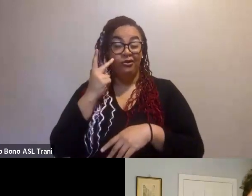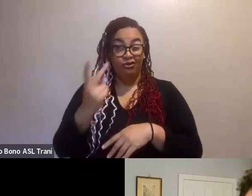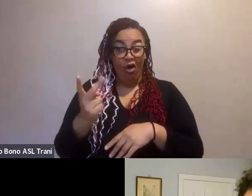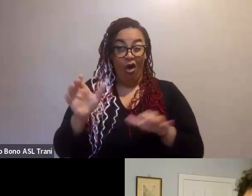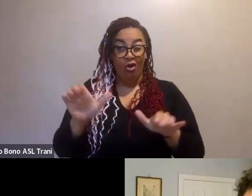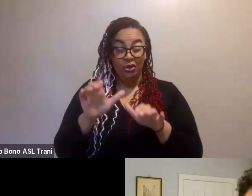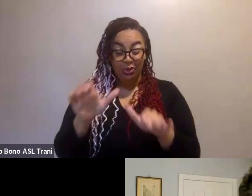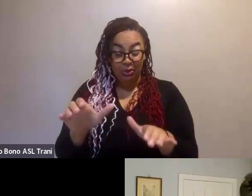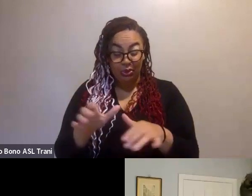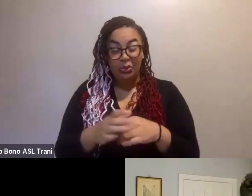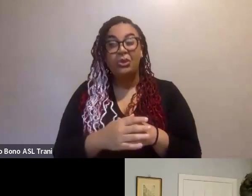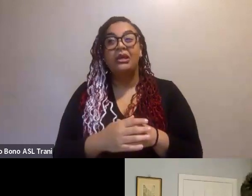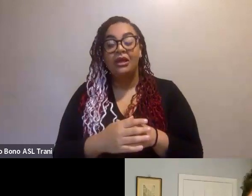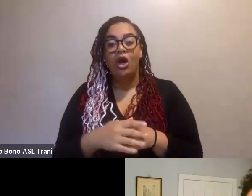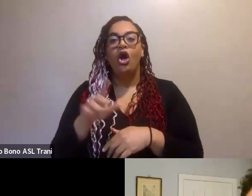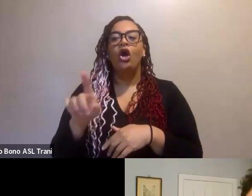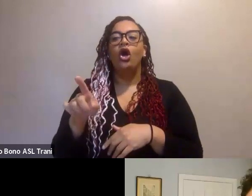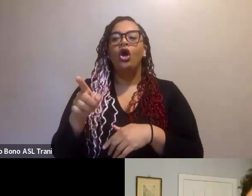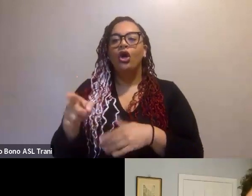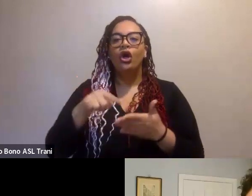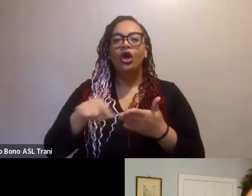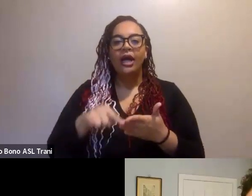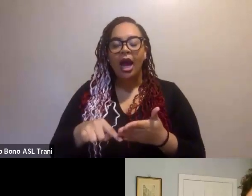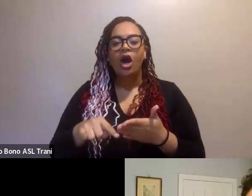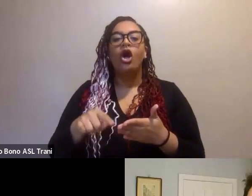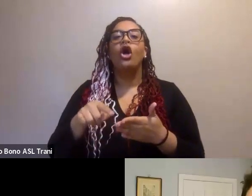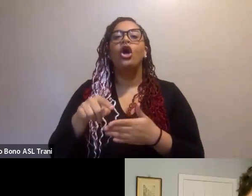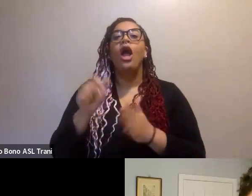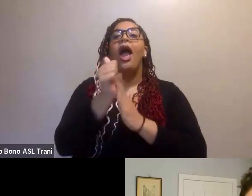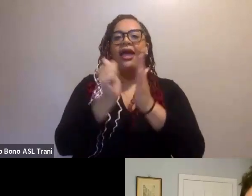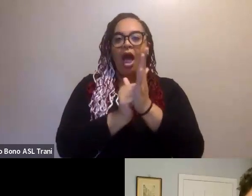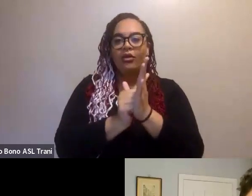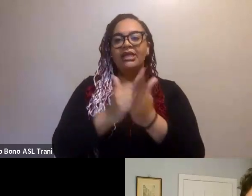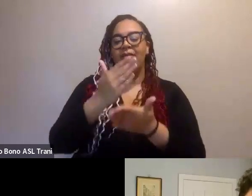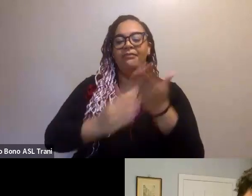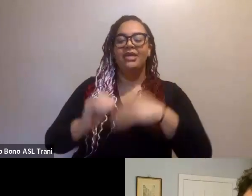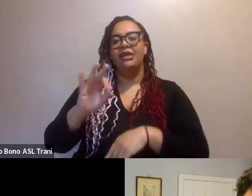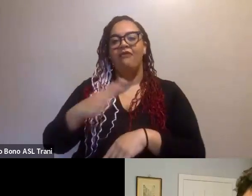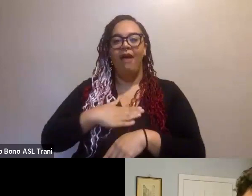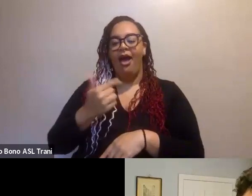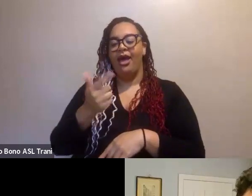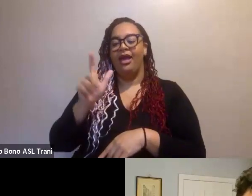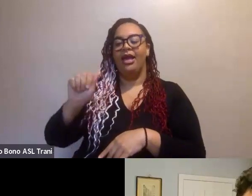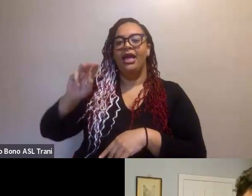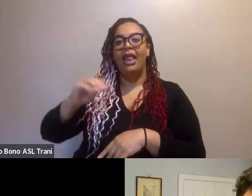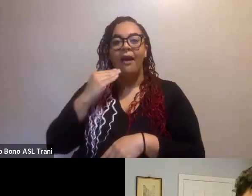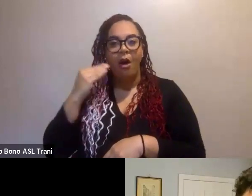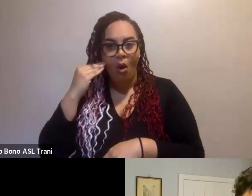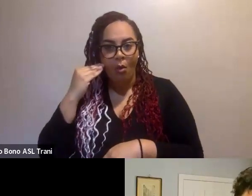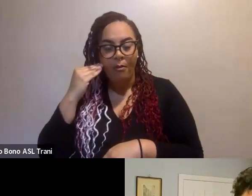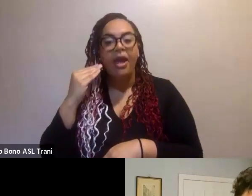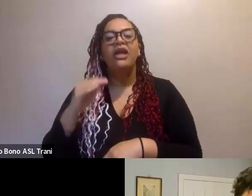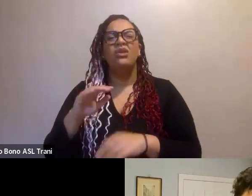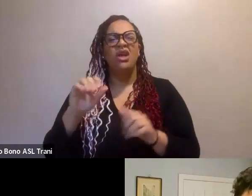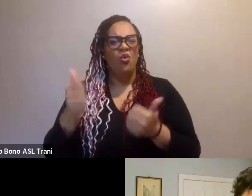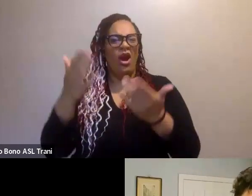do this, her account is A Piece of My Glam Home. And it actually came like in one of those recommended